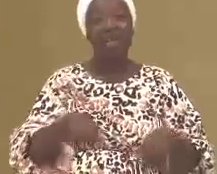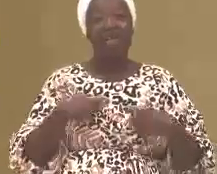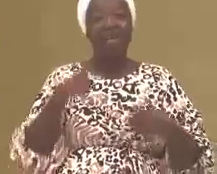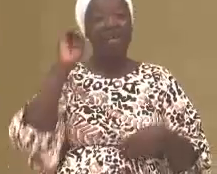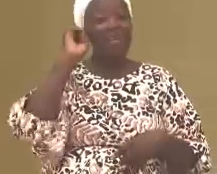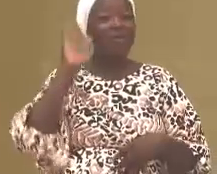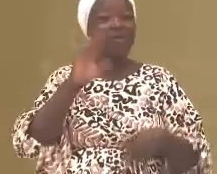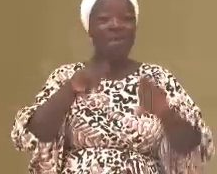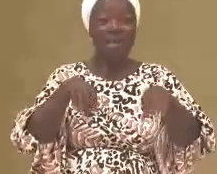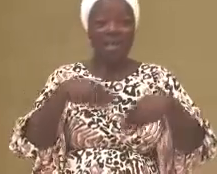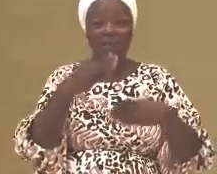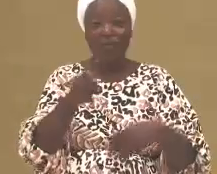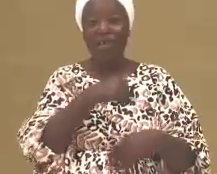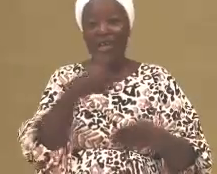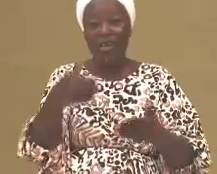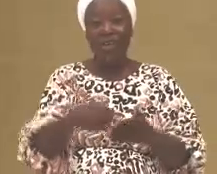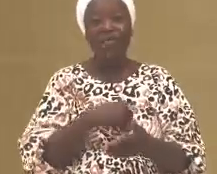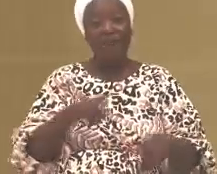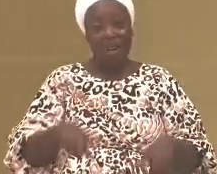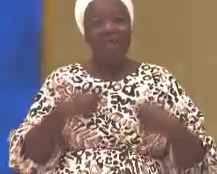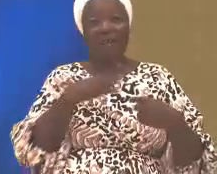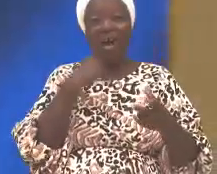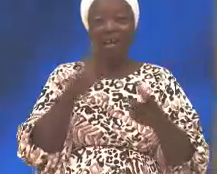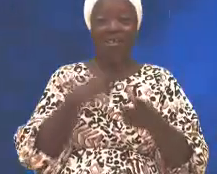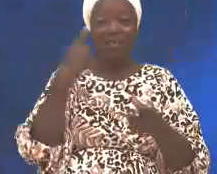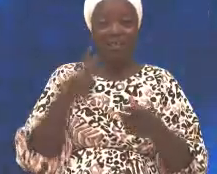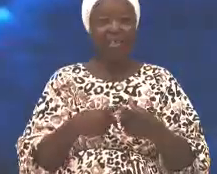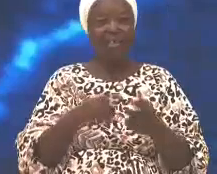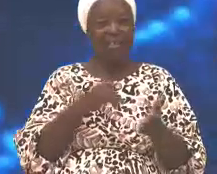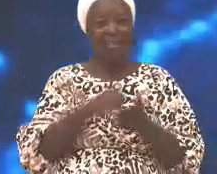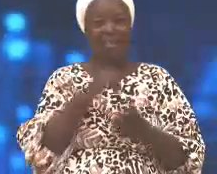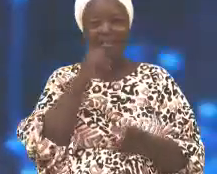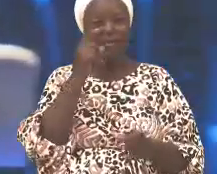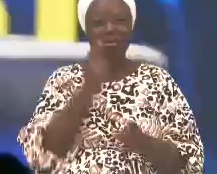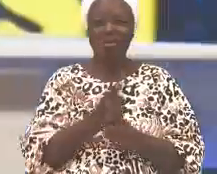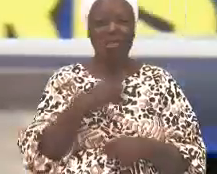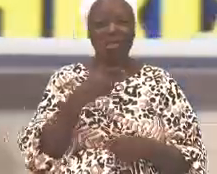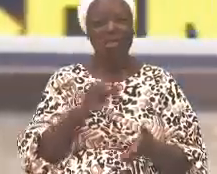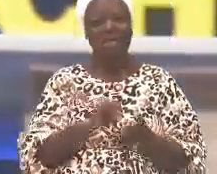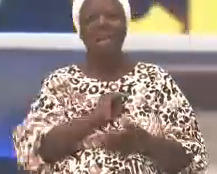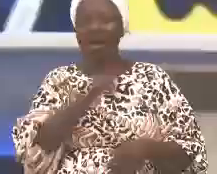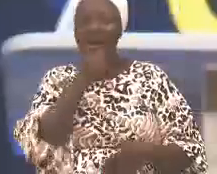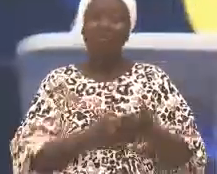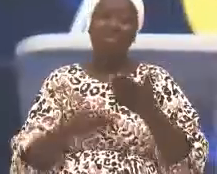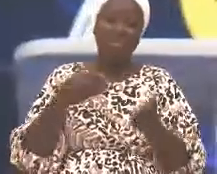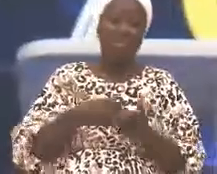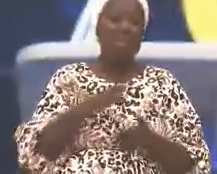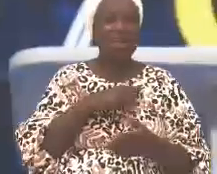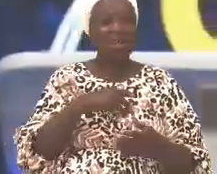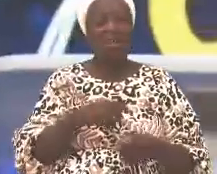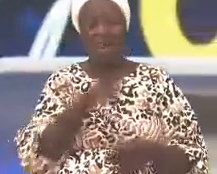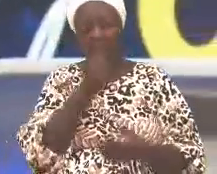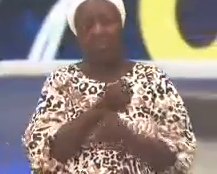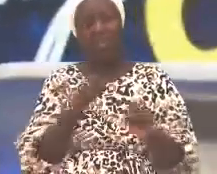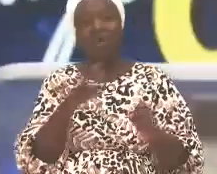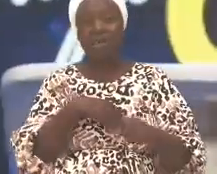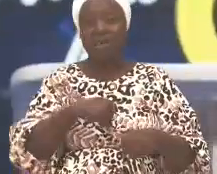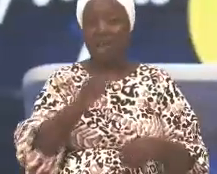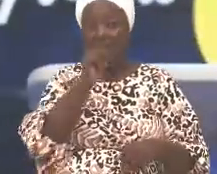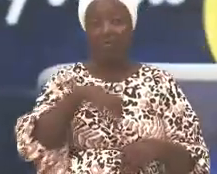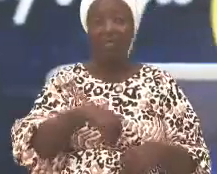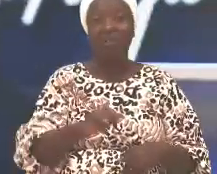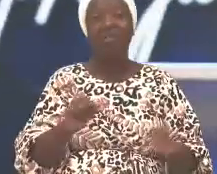you a new life. And then it's not just, you know, I am saved and then I'm still as I was before. It'll give